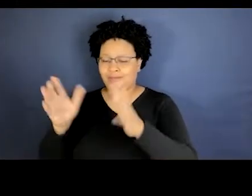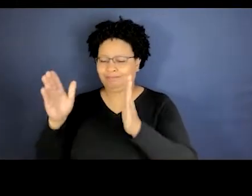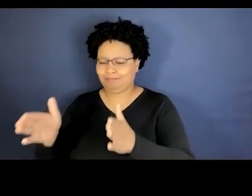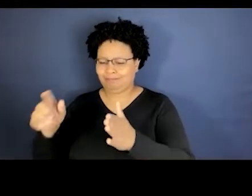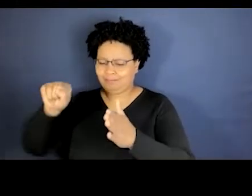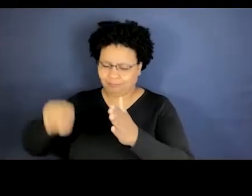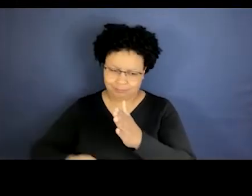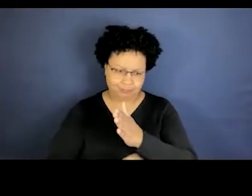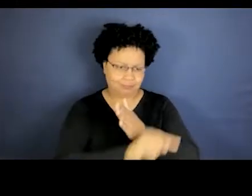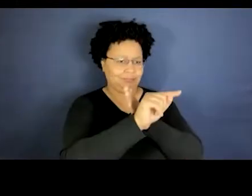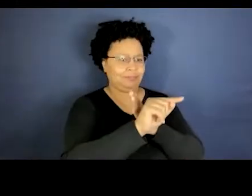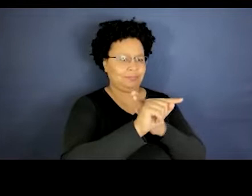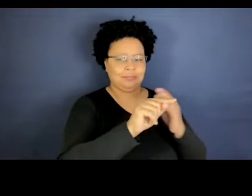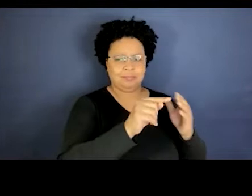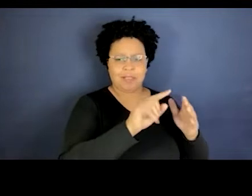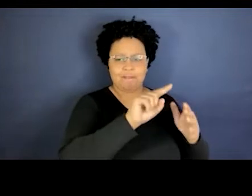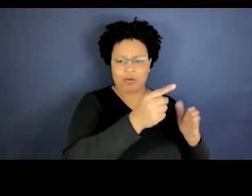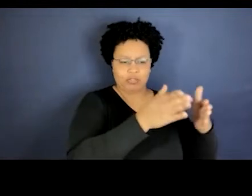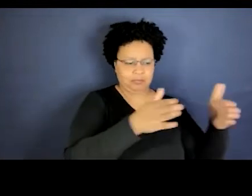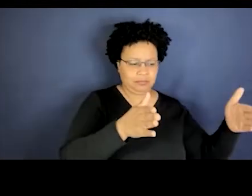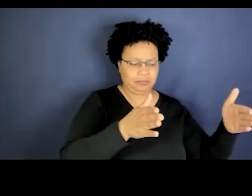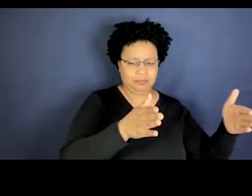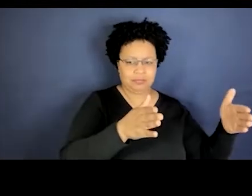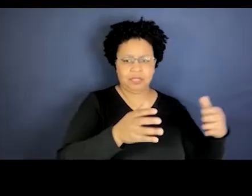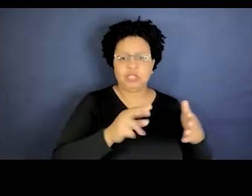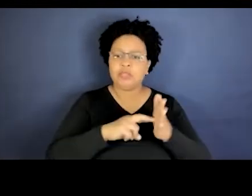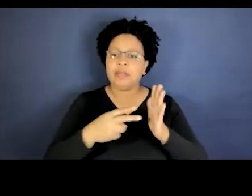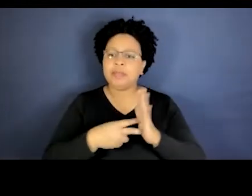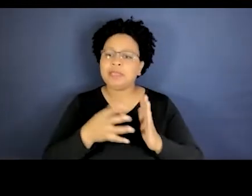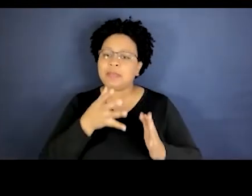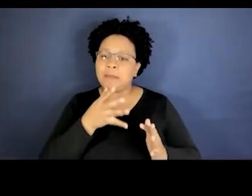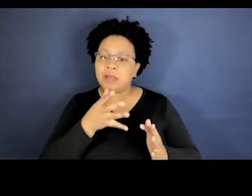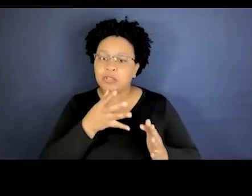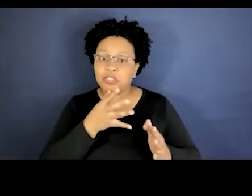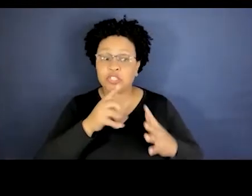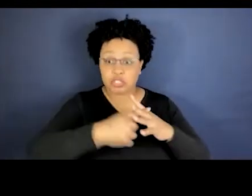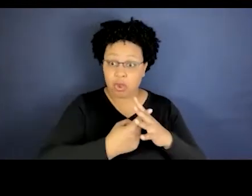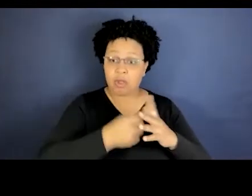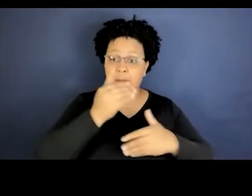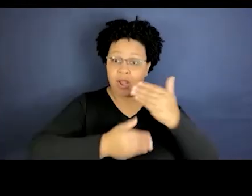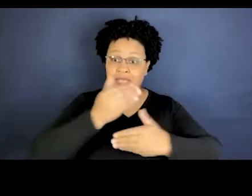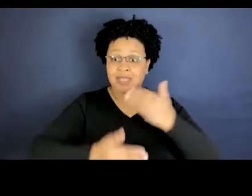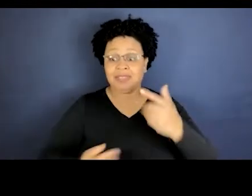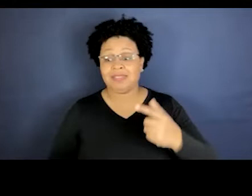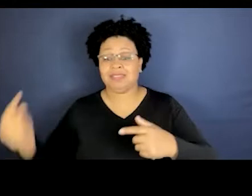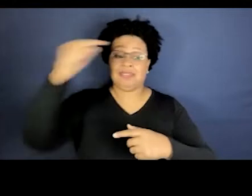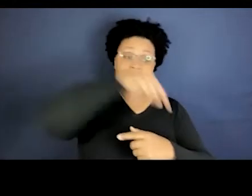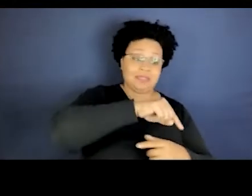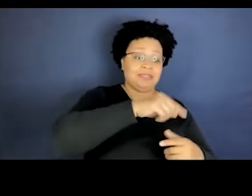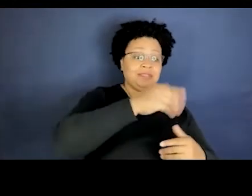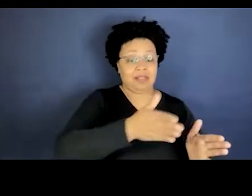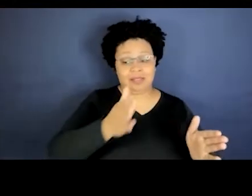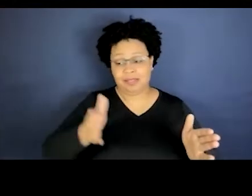to represent that the mothers have this go through this process all over again. It really is